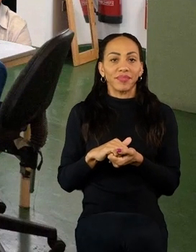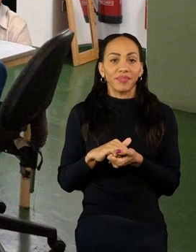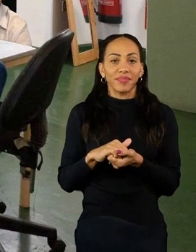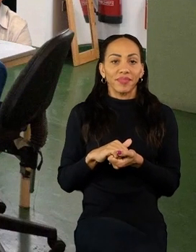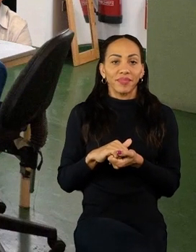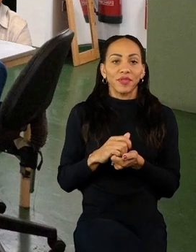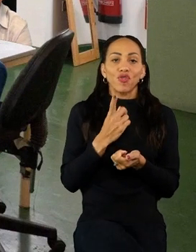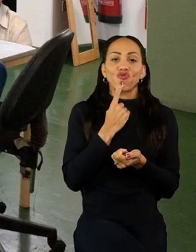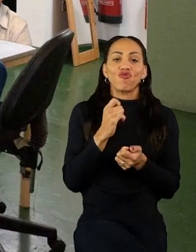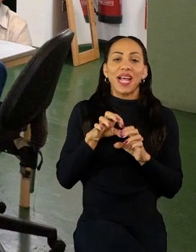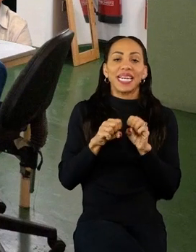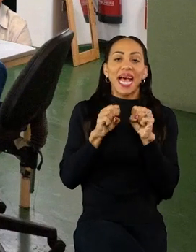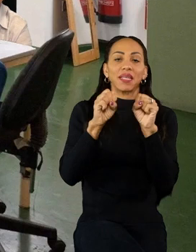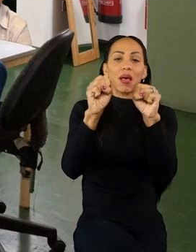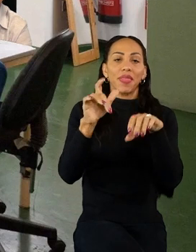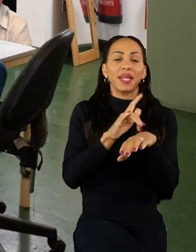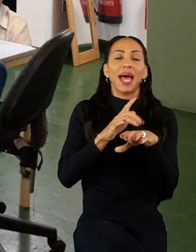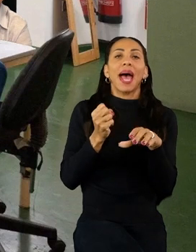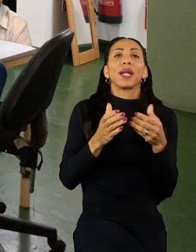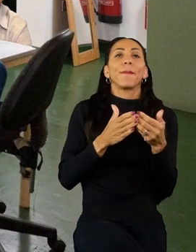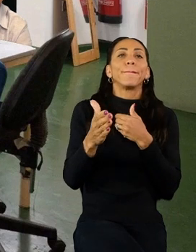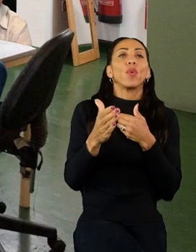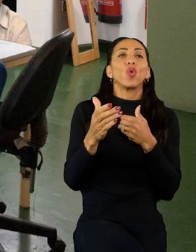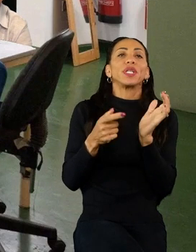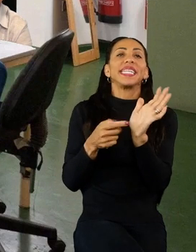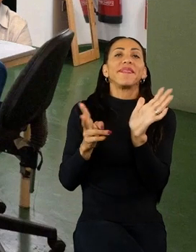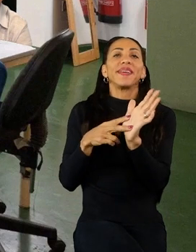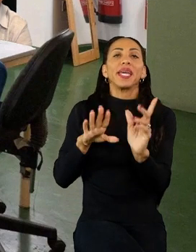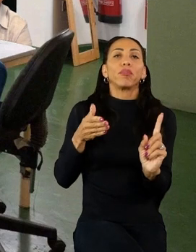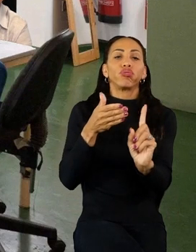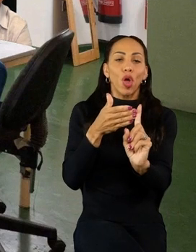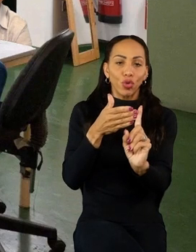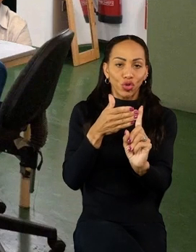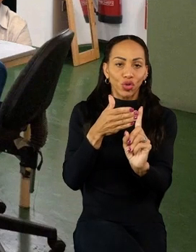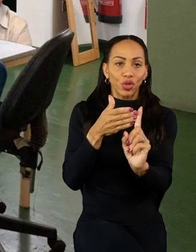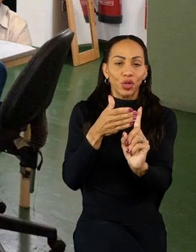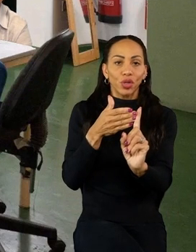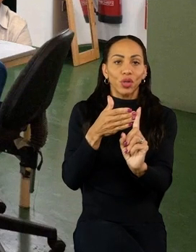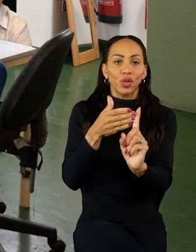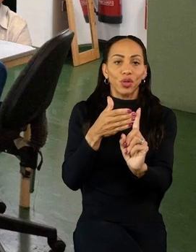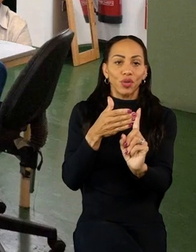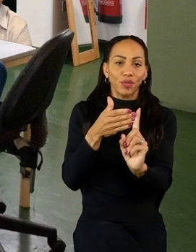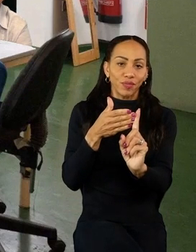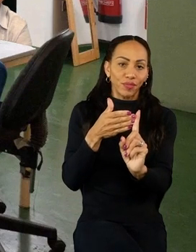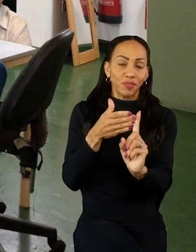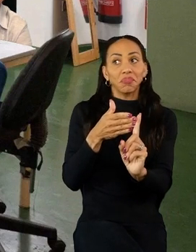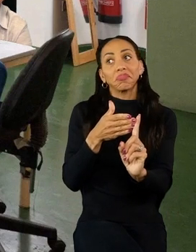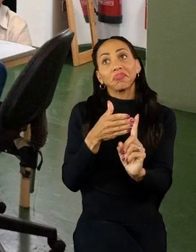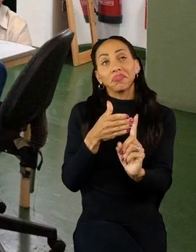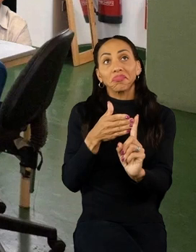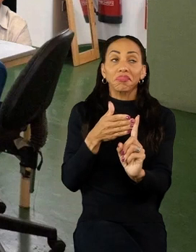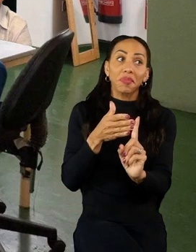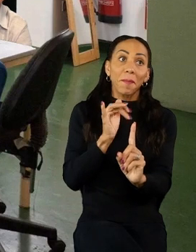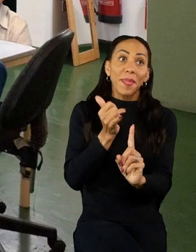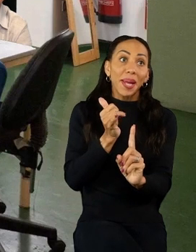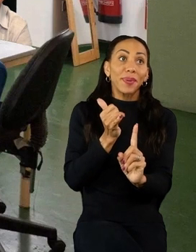Red Ladder Theatre taking a much more cinematic approach or television approach to this by trying to compose shots that you might